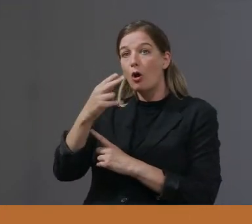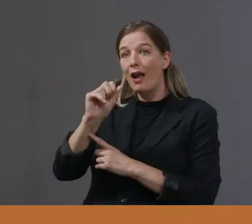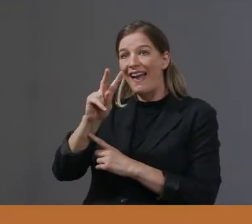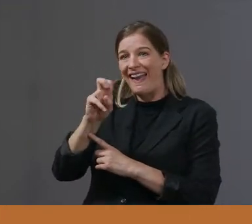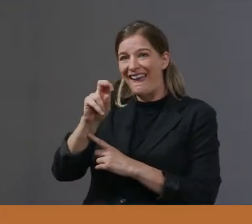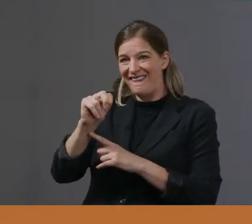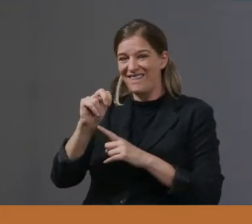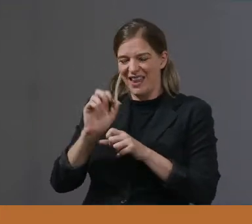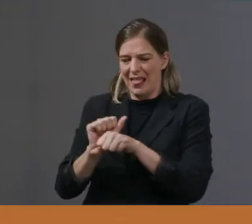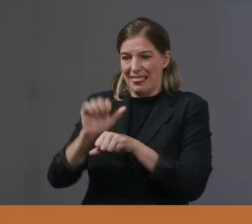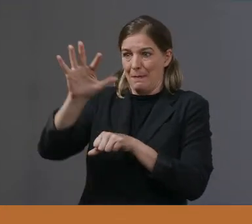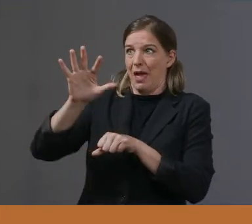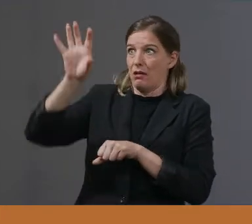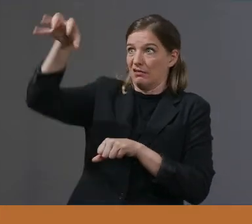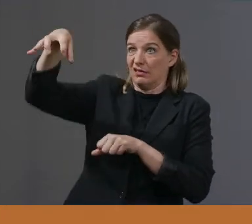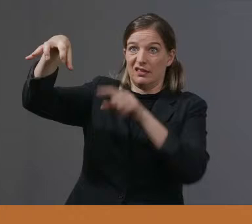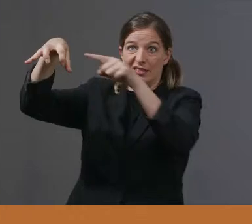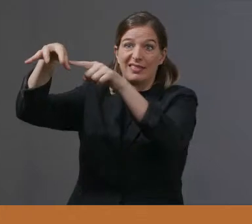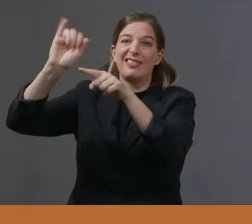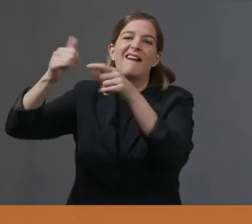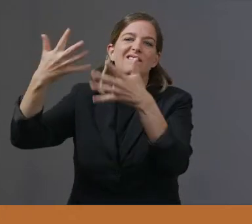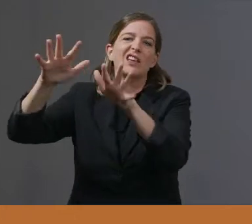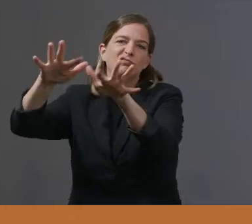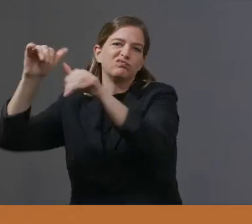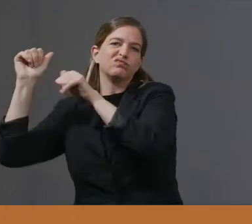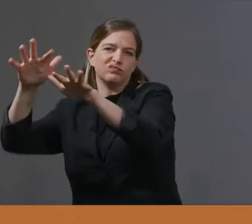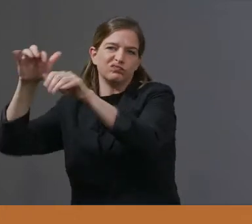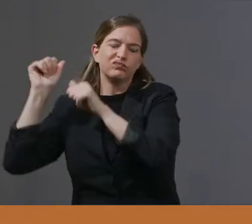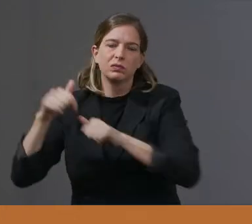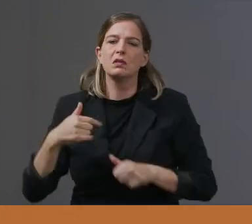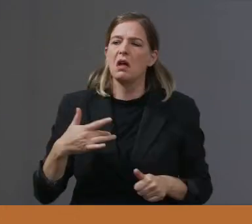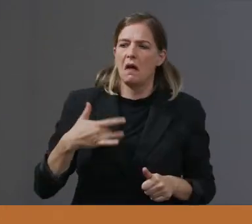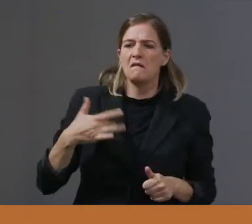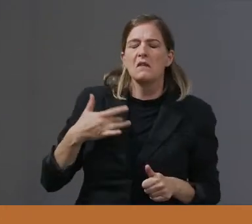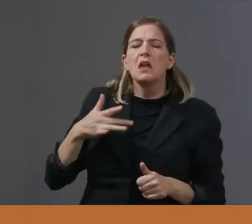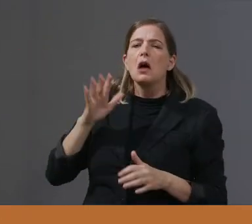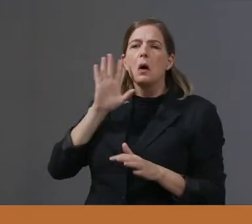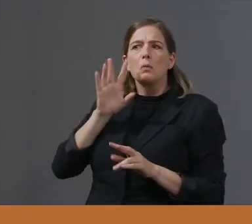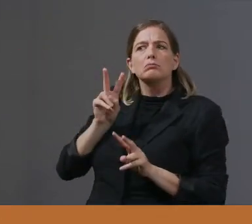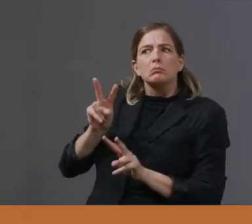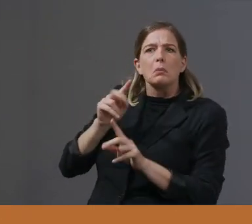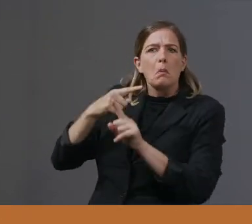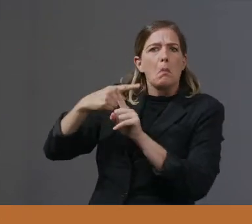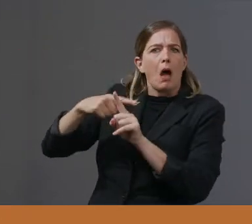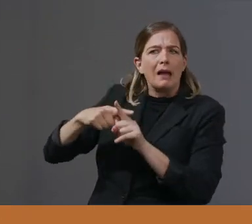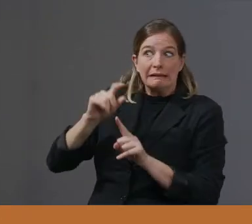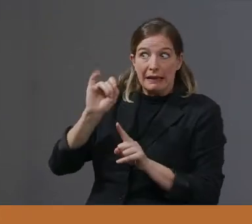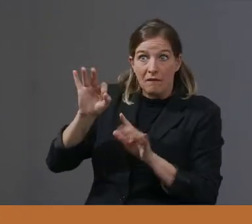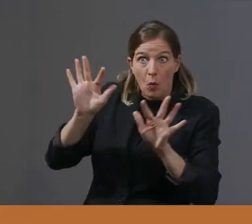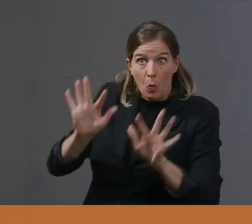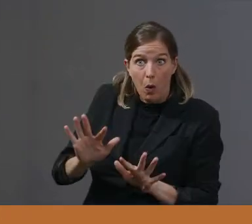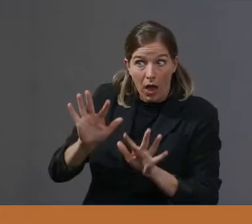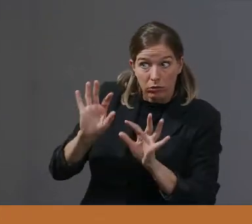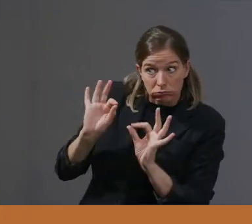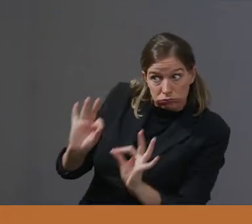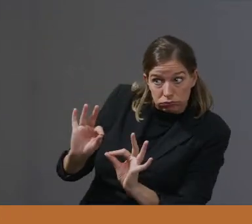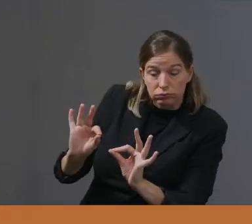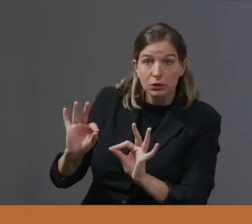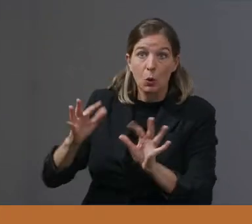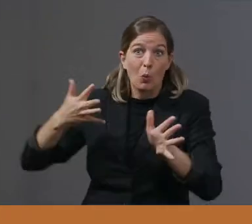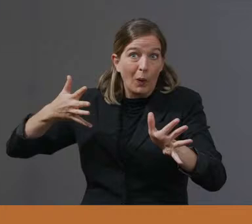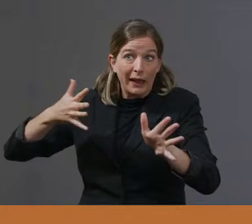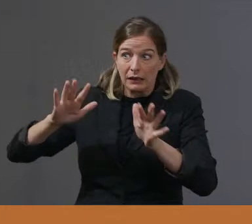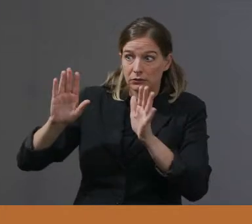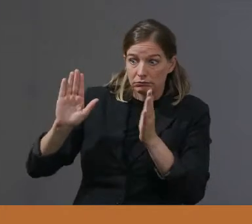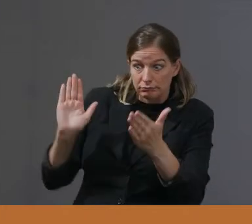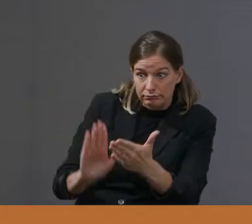doing very well, and I'm optimistic that they'll be able to keep that out if the weather cooperates and the winds stay down. Again, another great